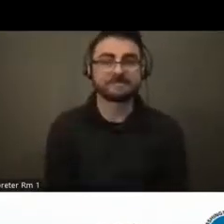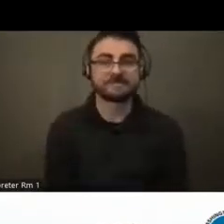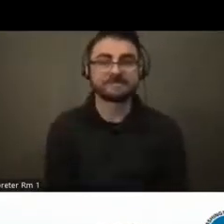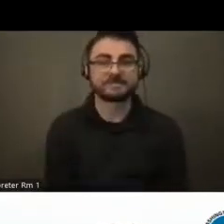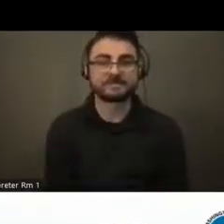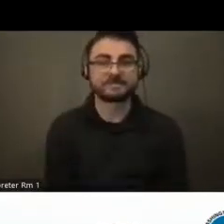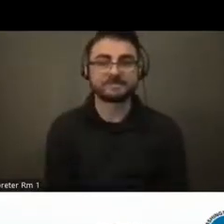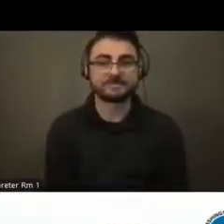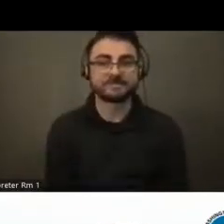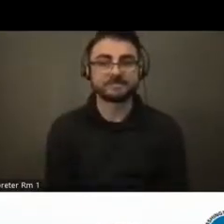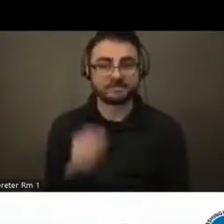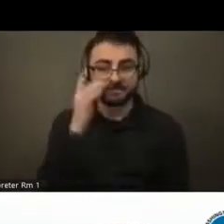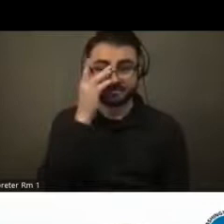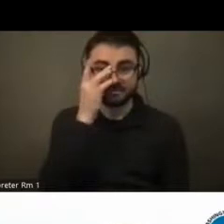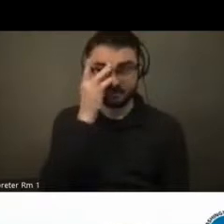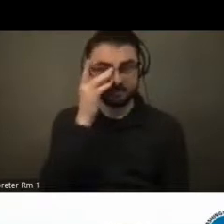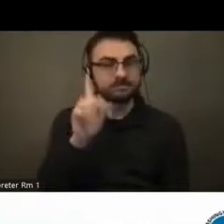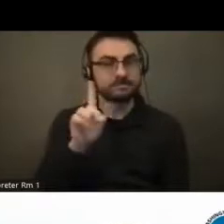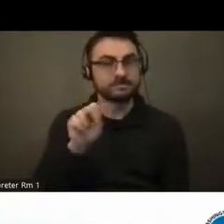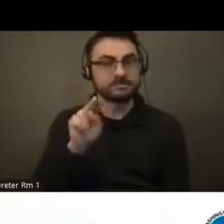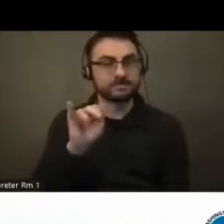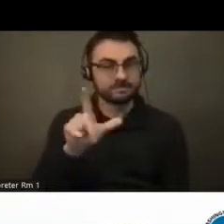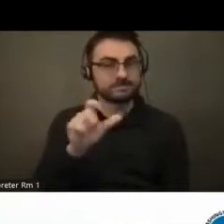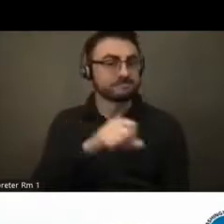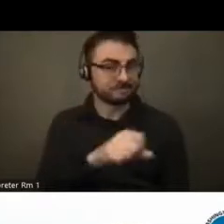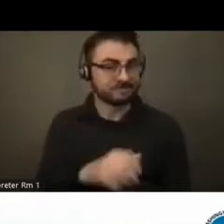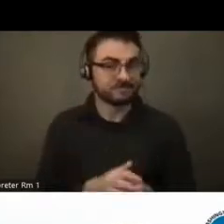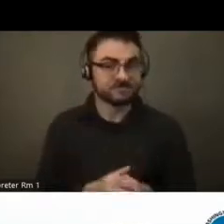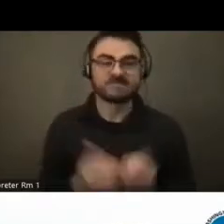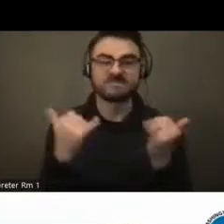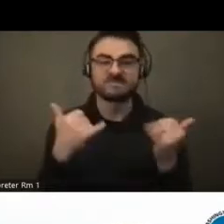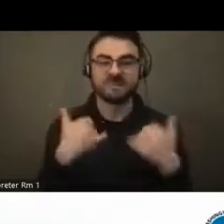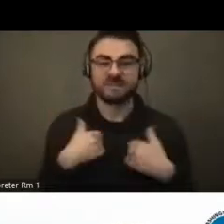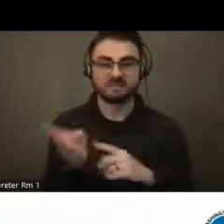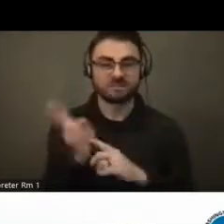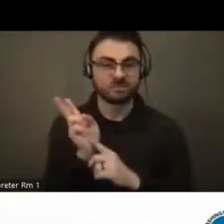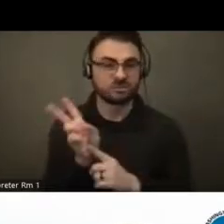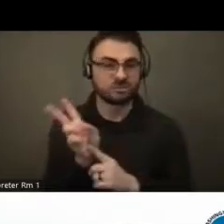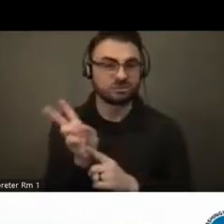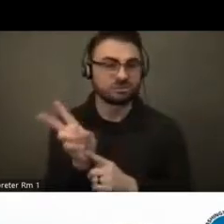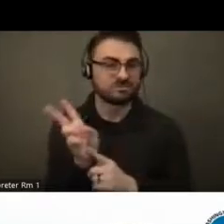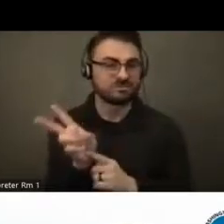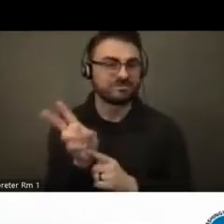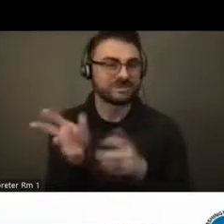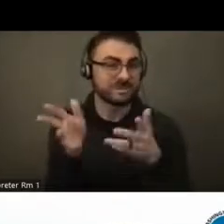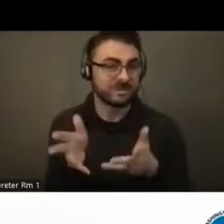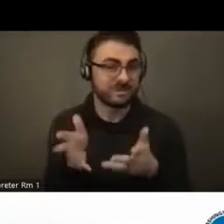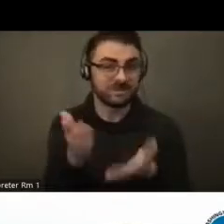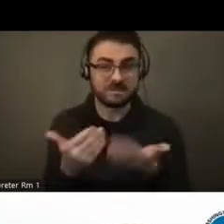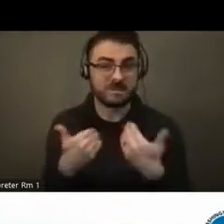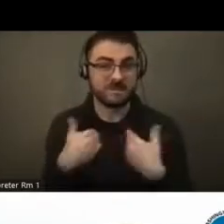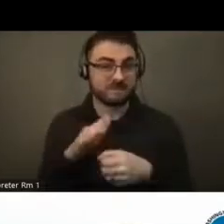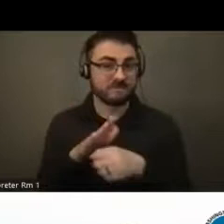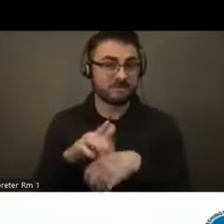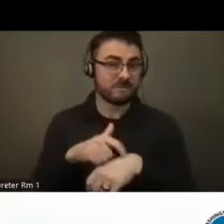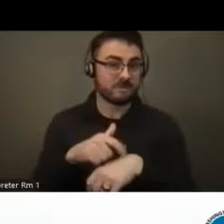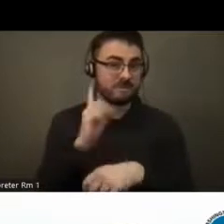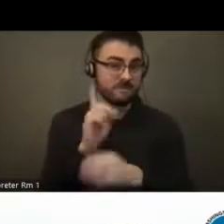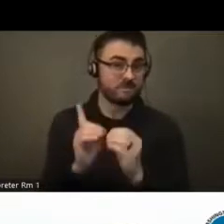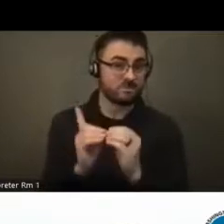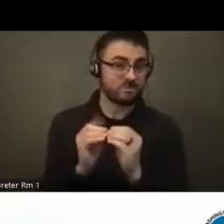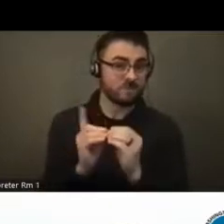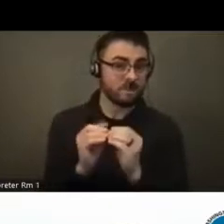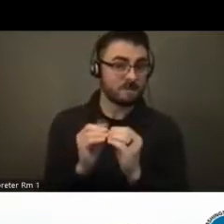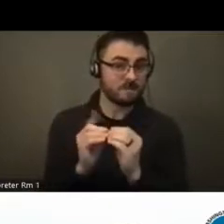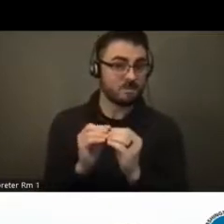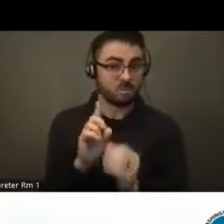Absolutely. So we've got 2 minutes left. If there's any, we could probably entertain one more question. If anybody